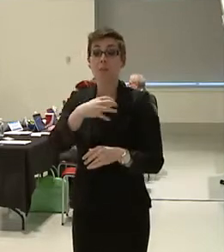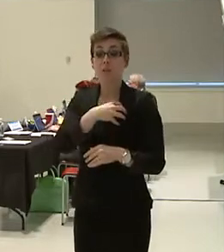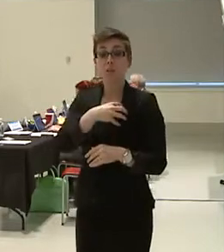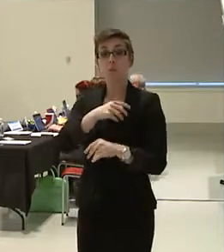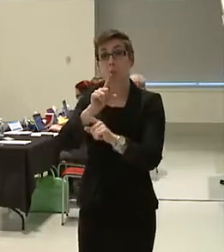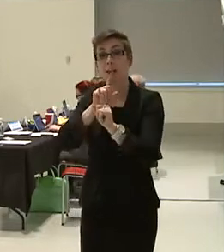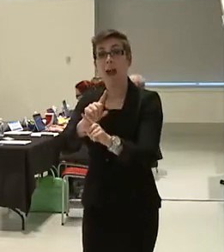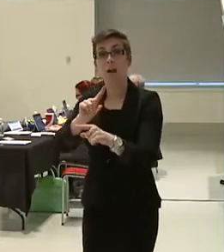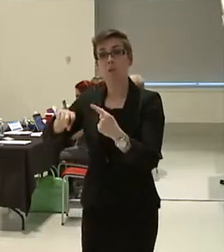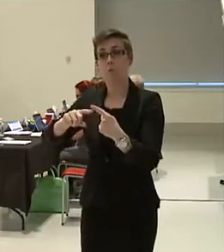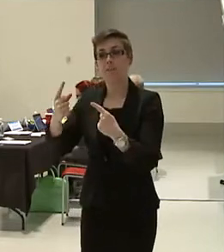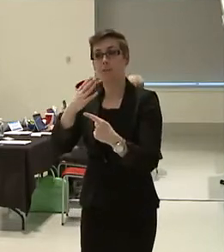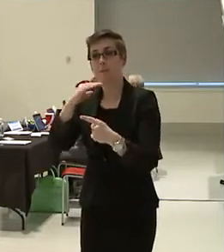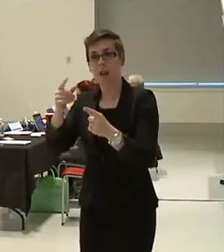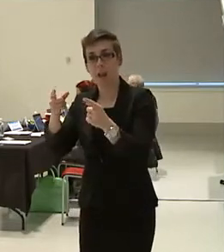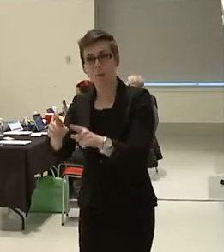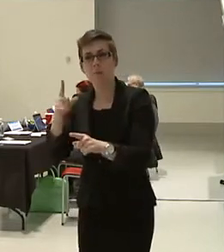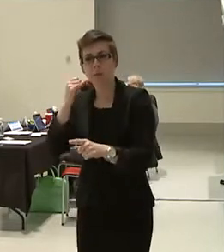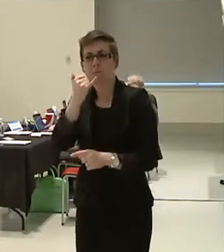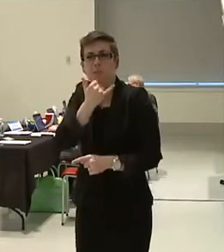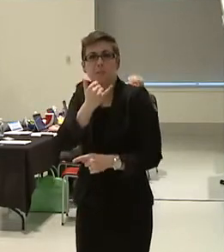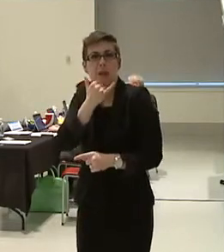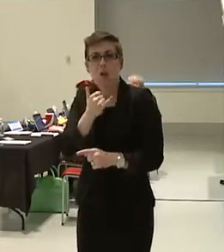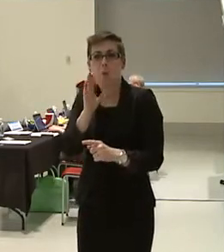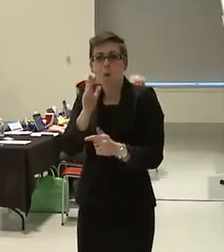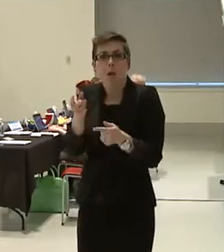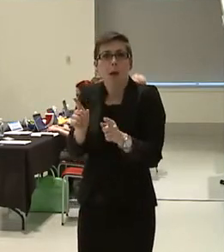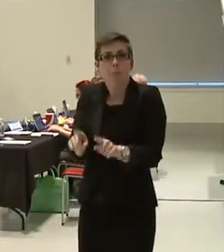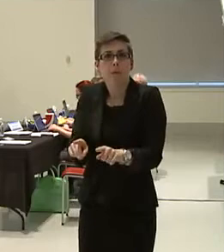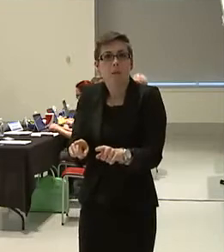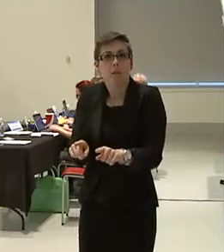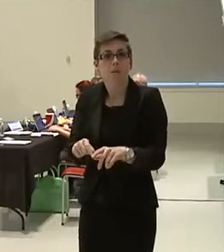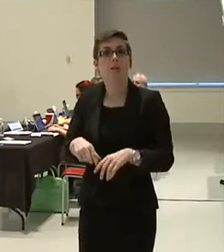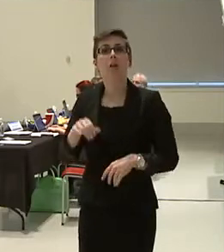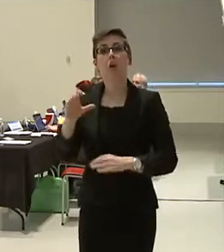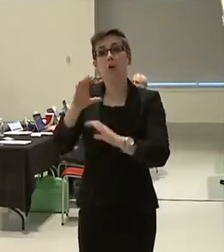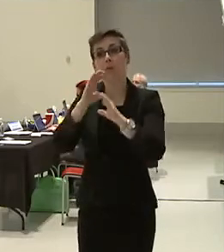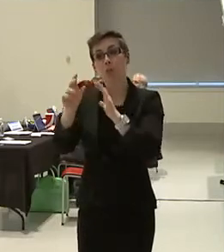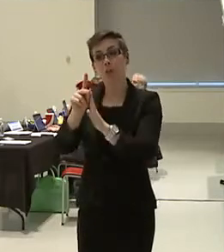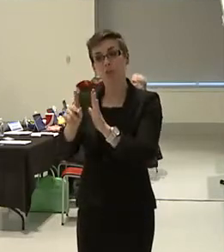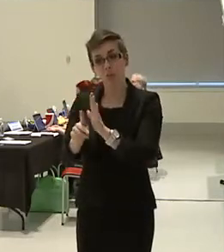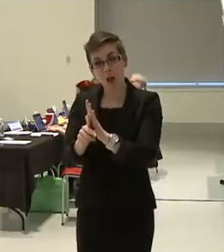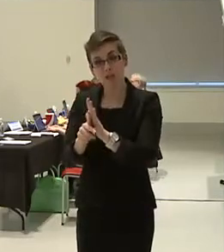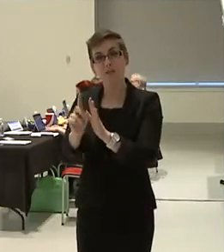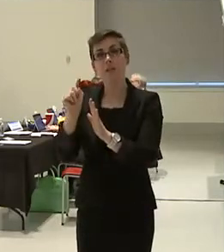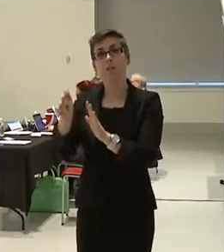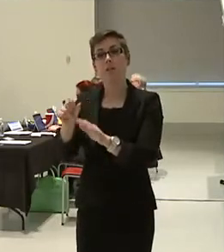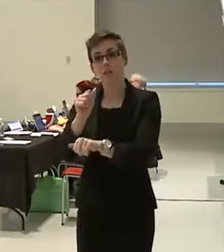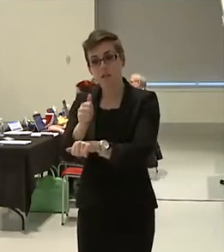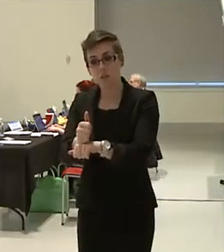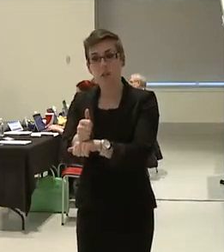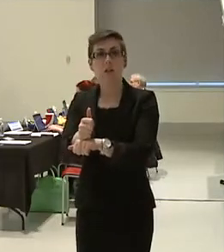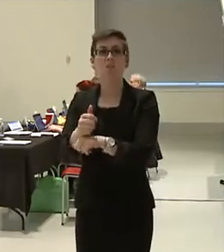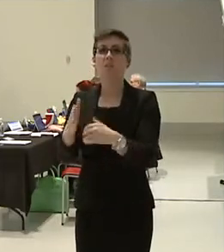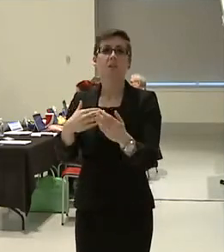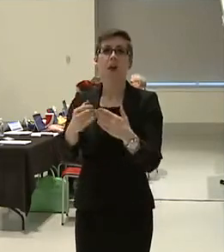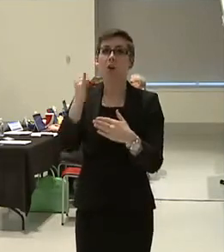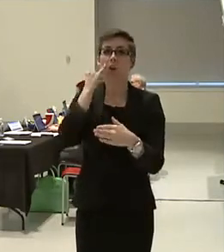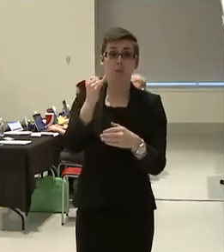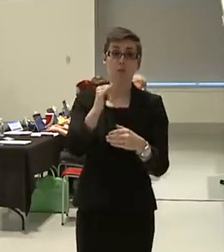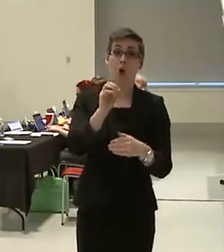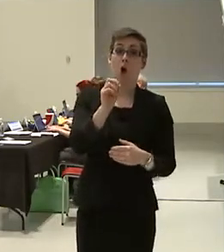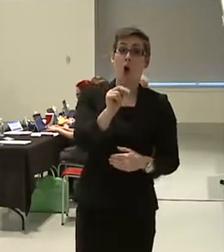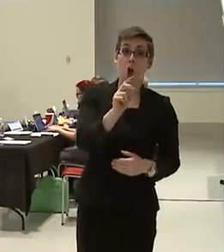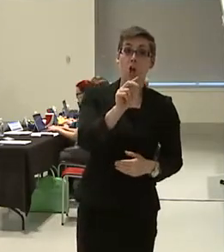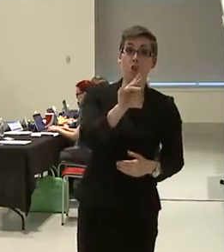mistakes are going to be made. The policies needed are communications policy, the on-duty, the off-duty. And don't just